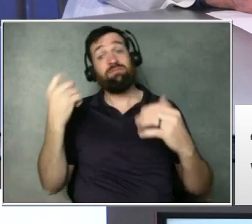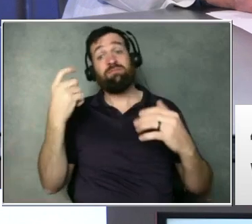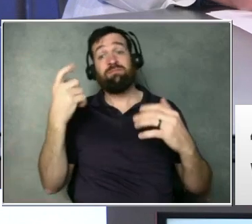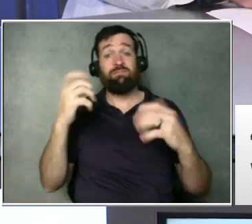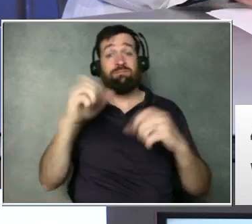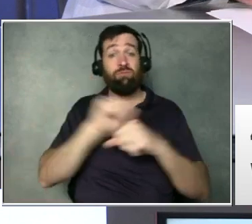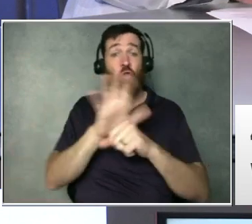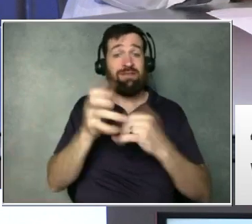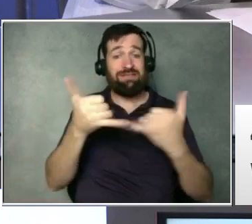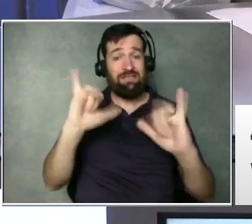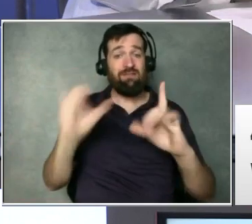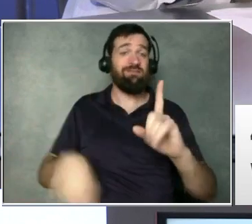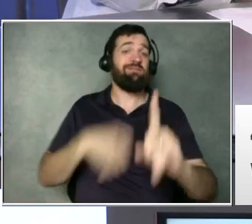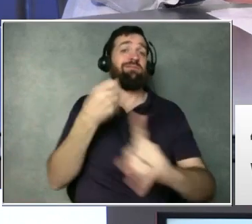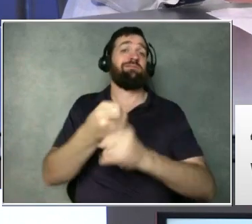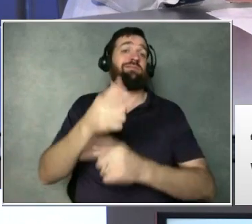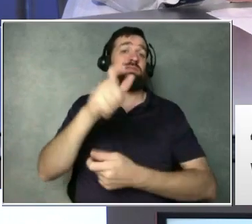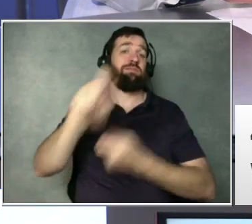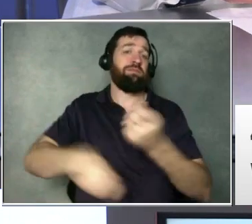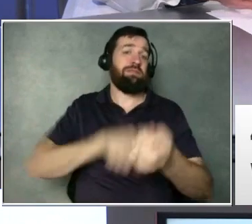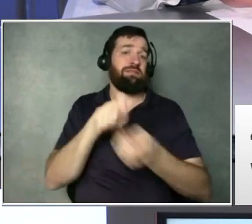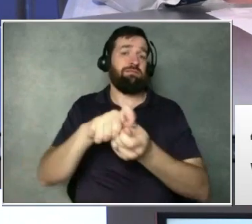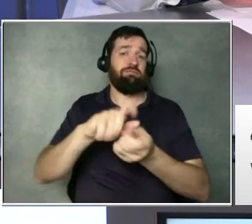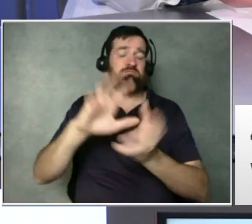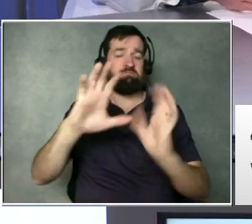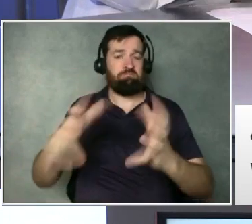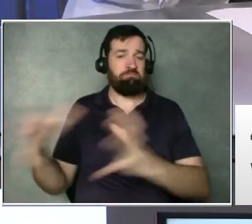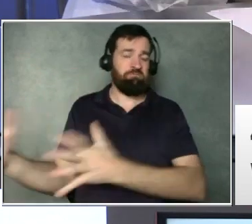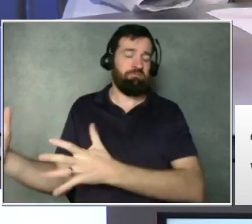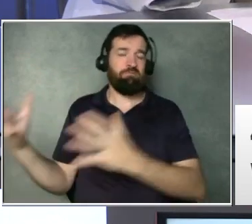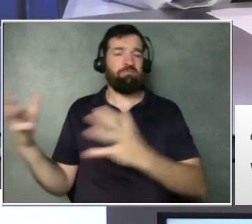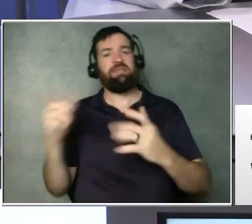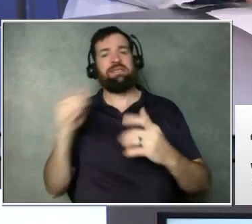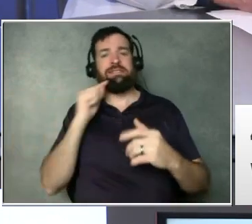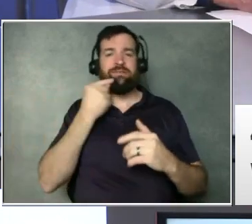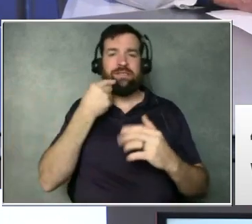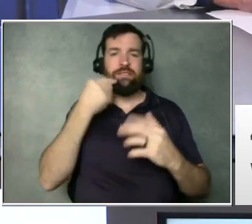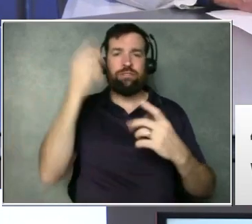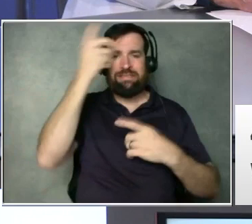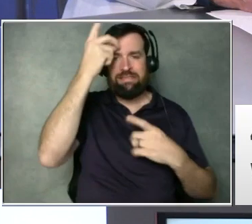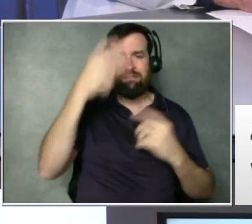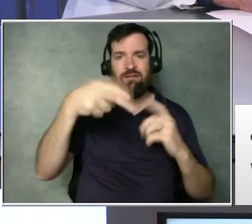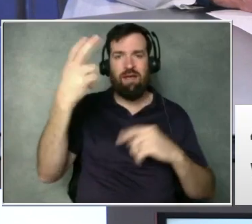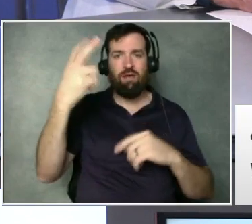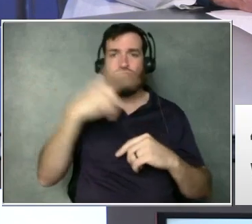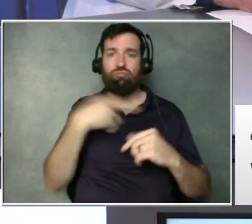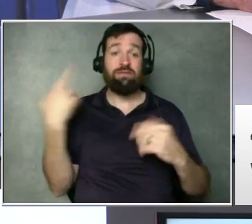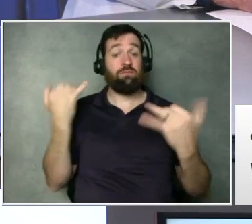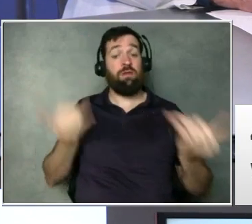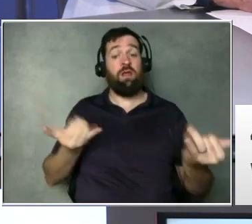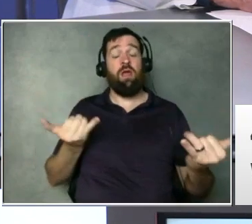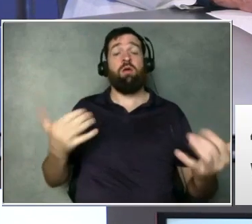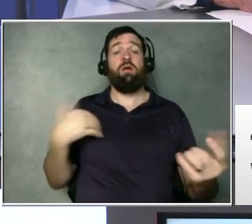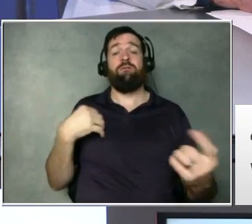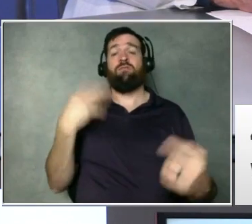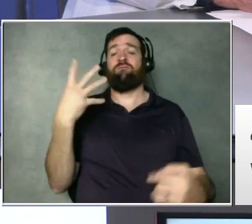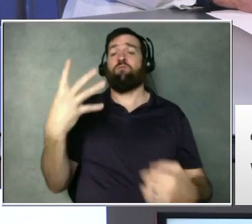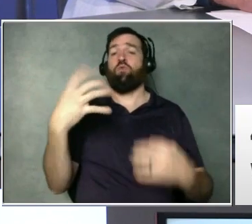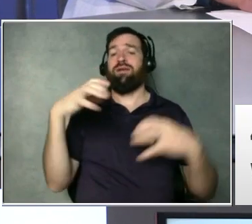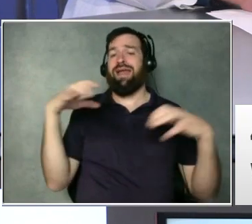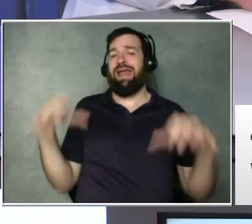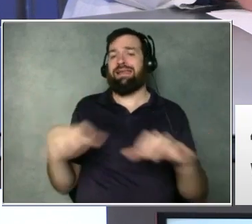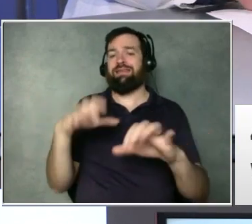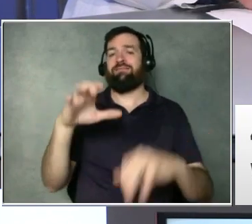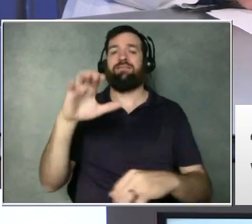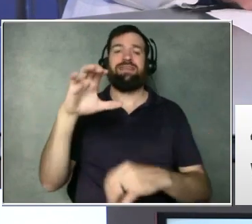certain populations. They still have high risk for hospitalization, severe disease. Right now in the hospital, we have 4 active inpatients.